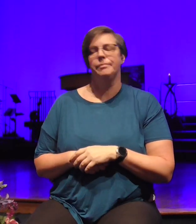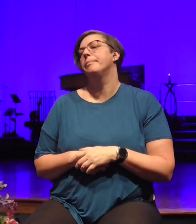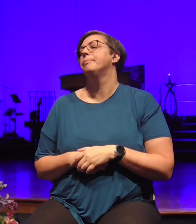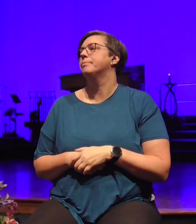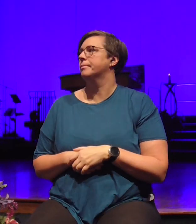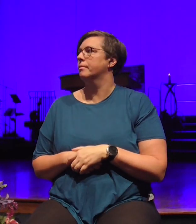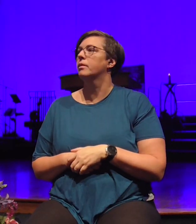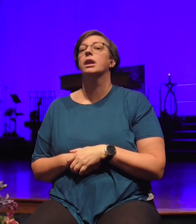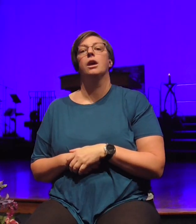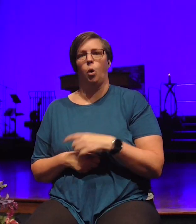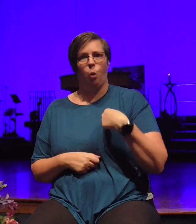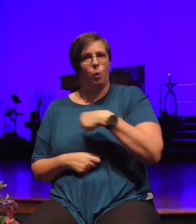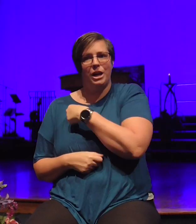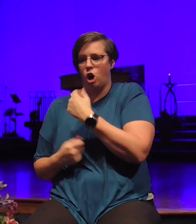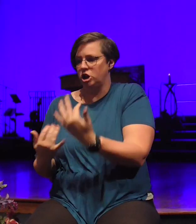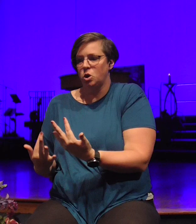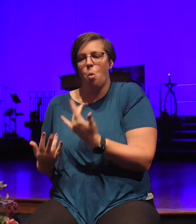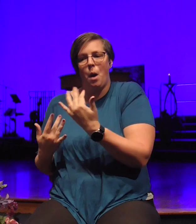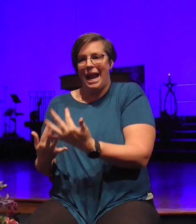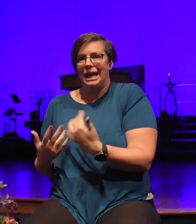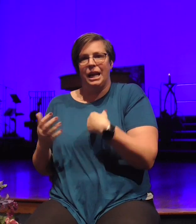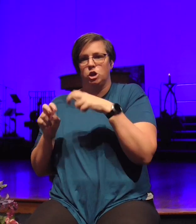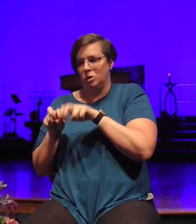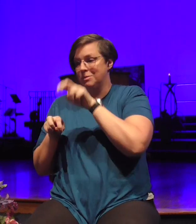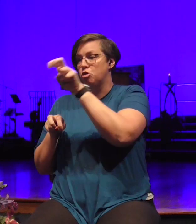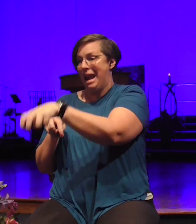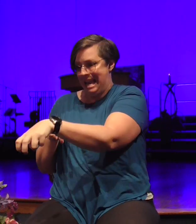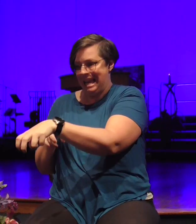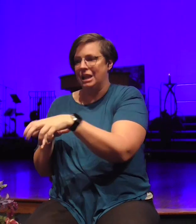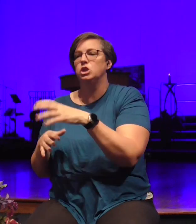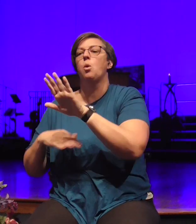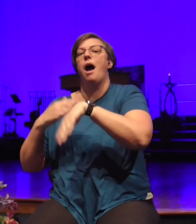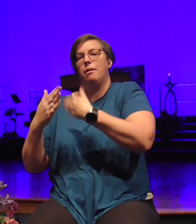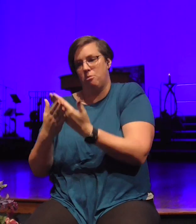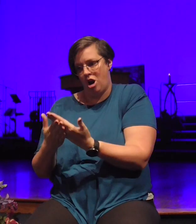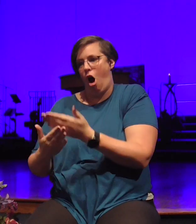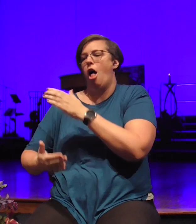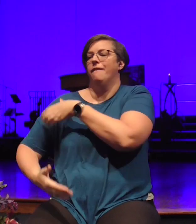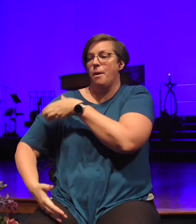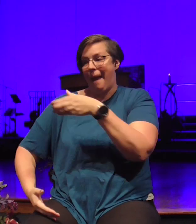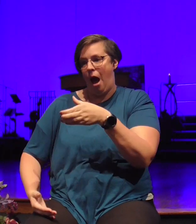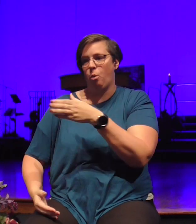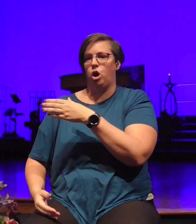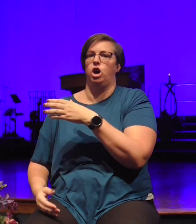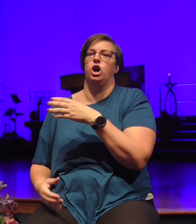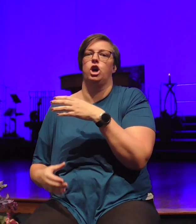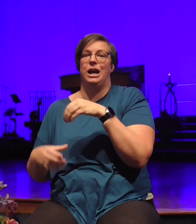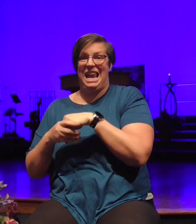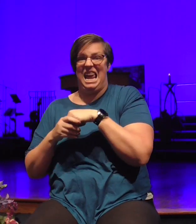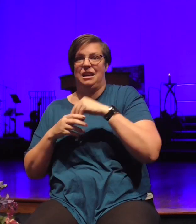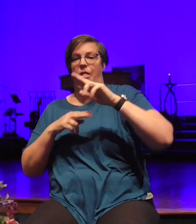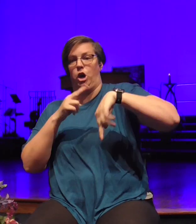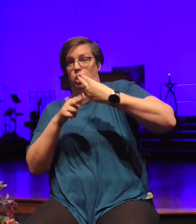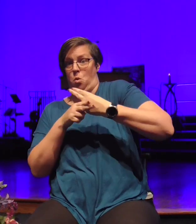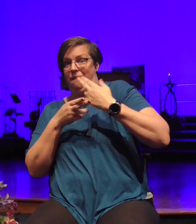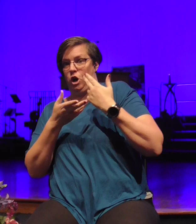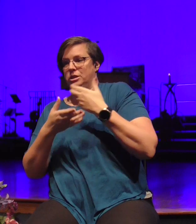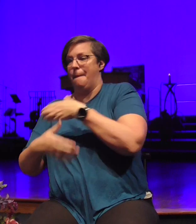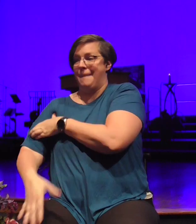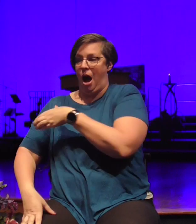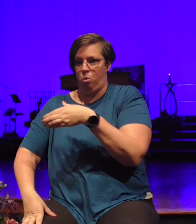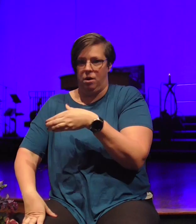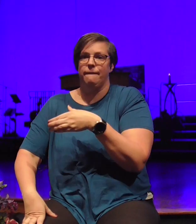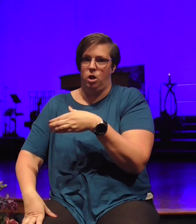into being, bringing with it all the power in the universe." Powerful, powerful,